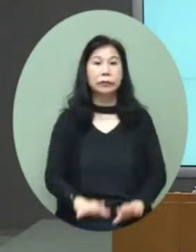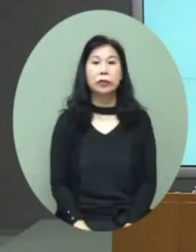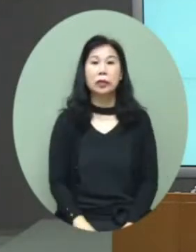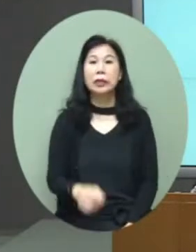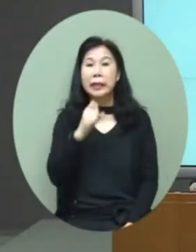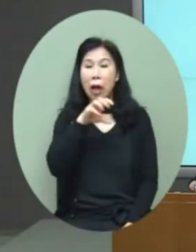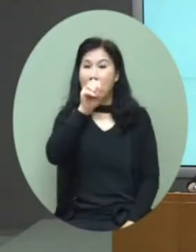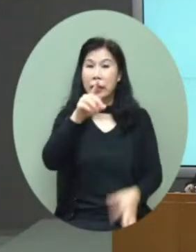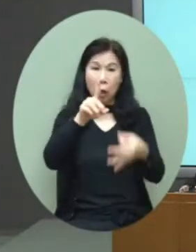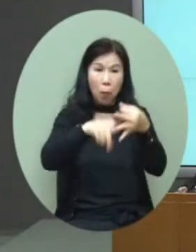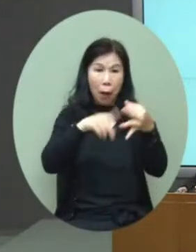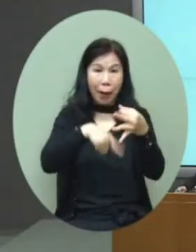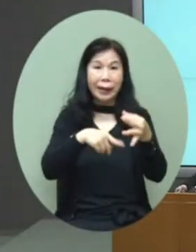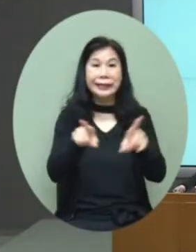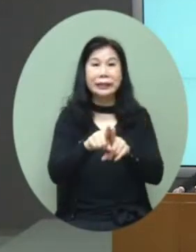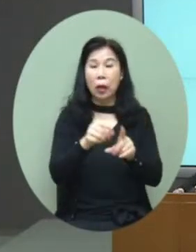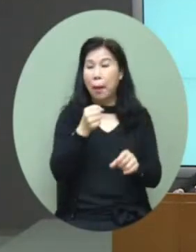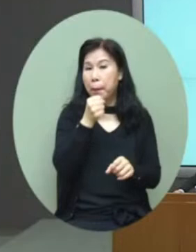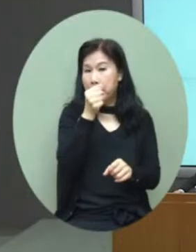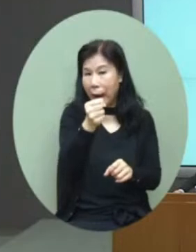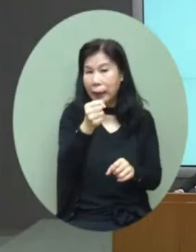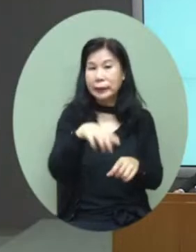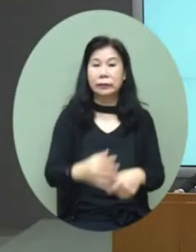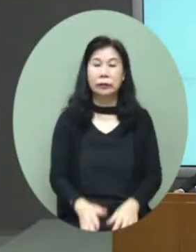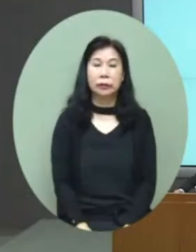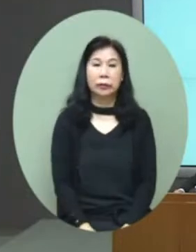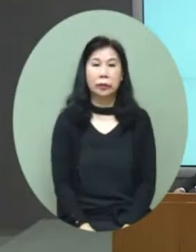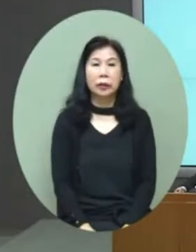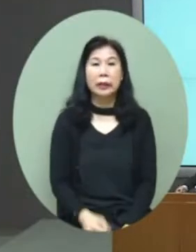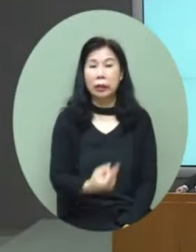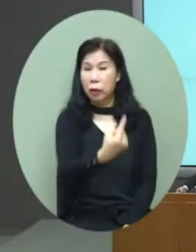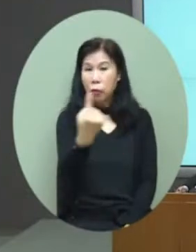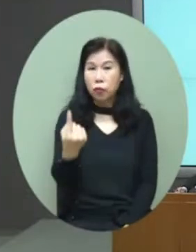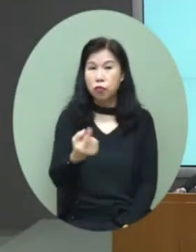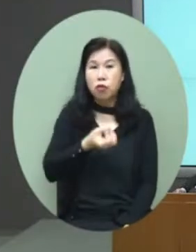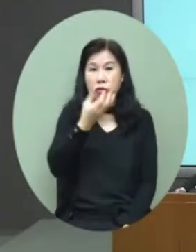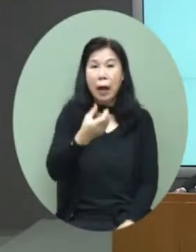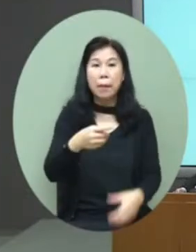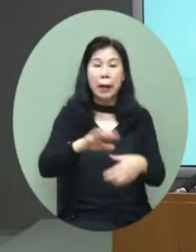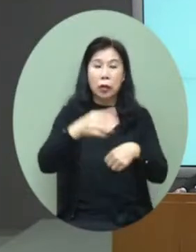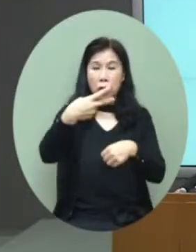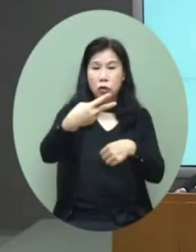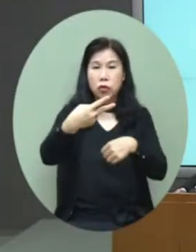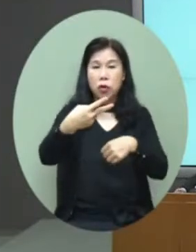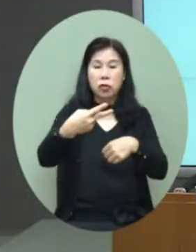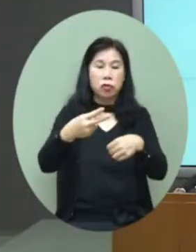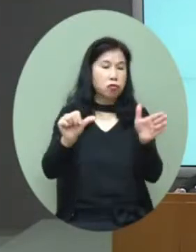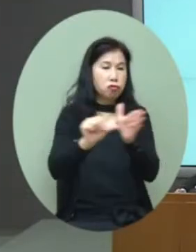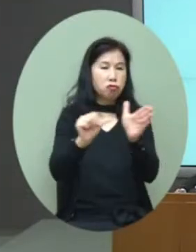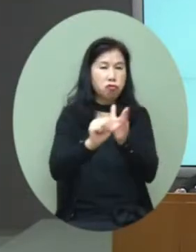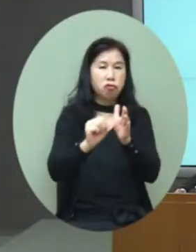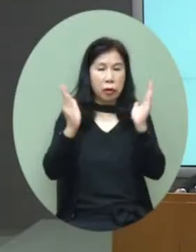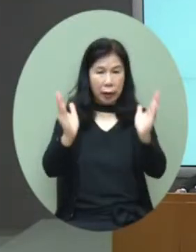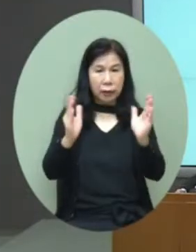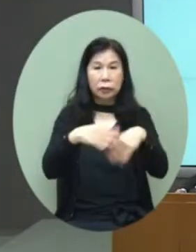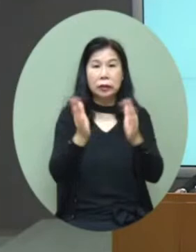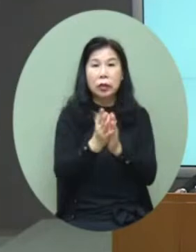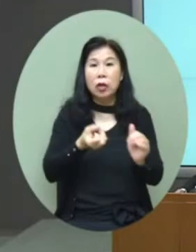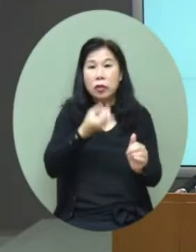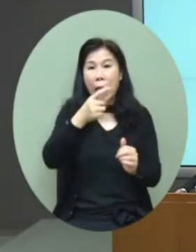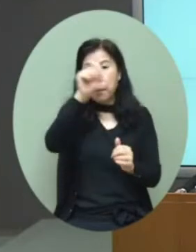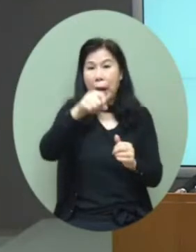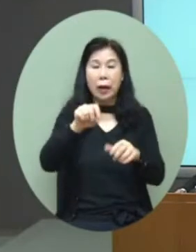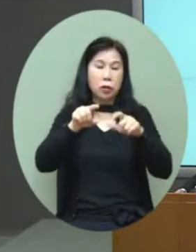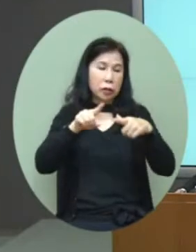you to raise your hand. When you're named, please use the microphone we give you. Limit your number of questions